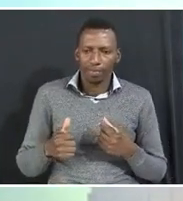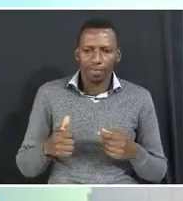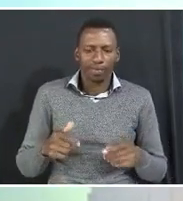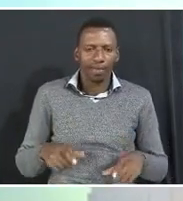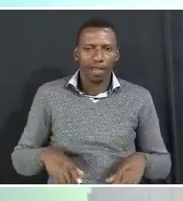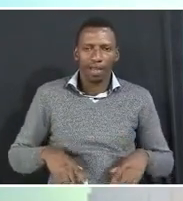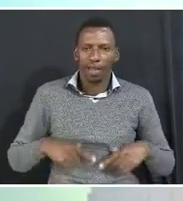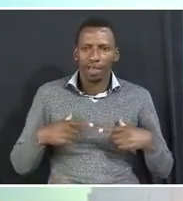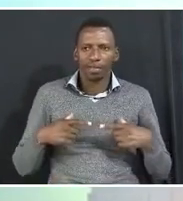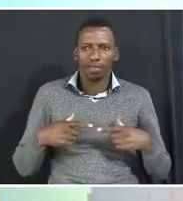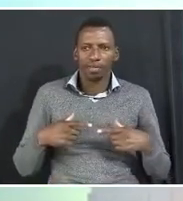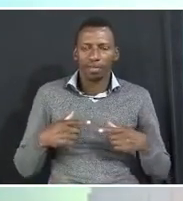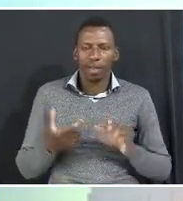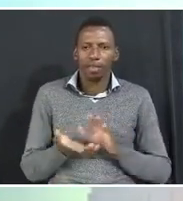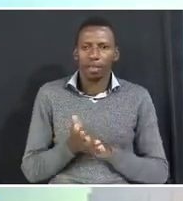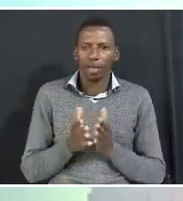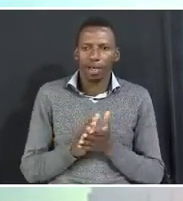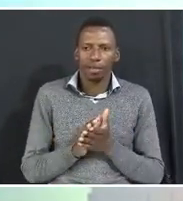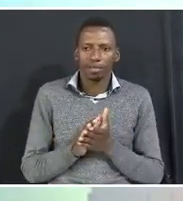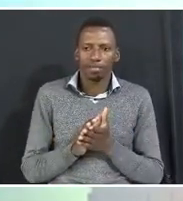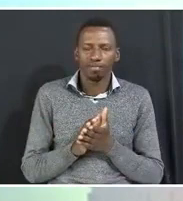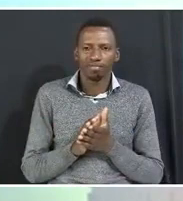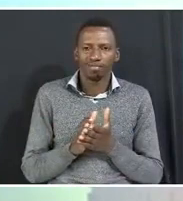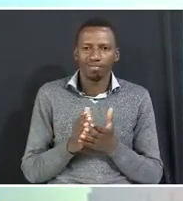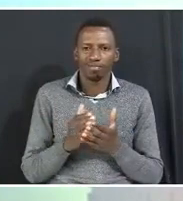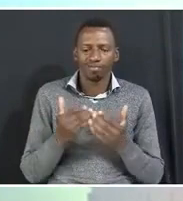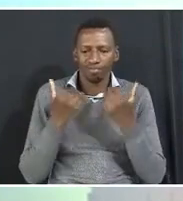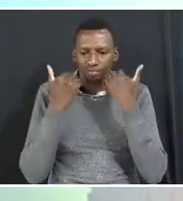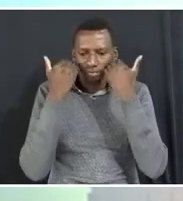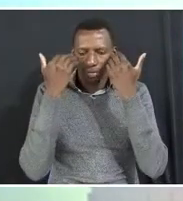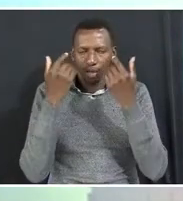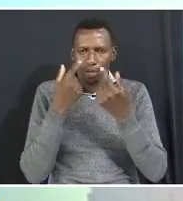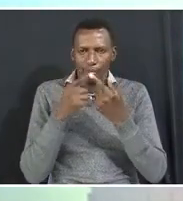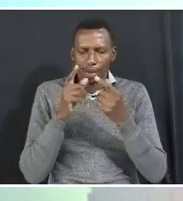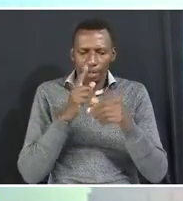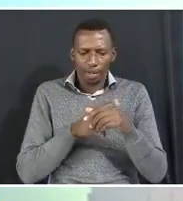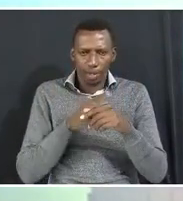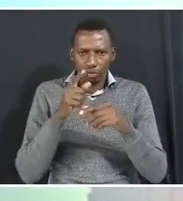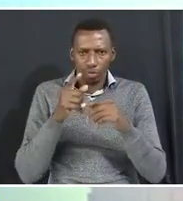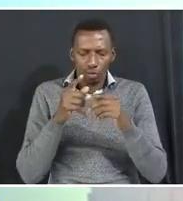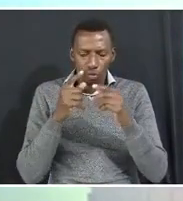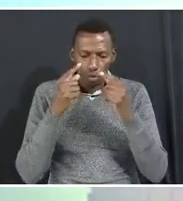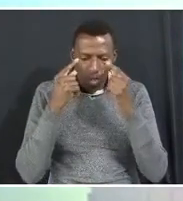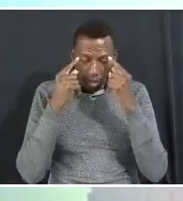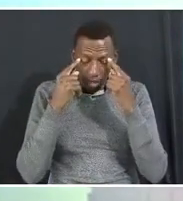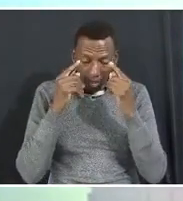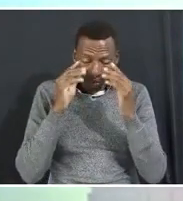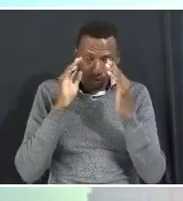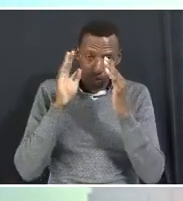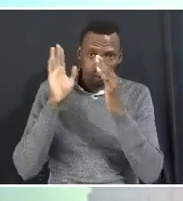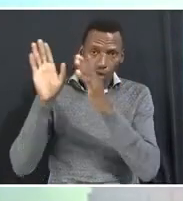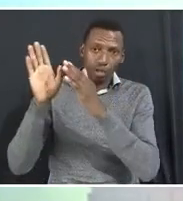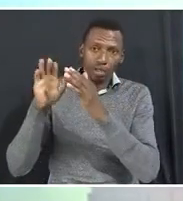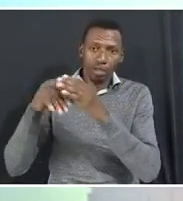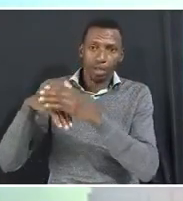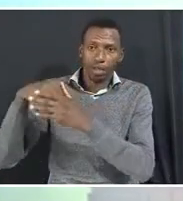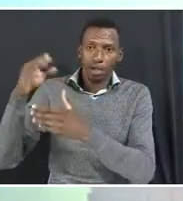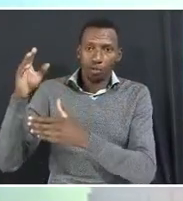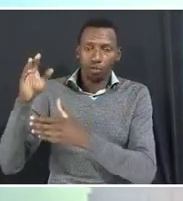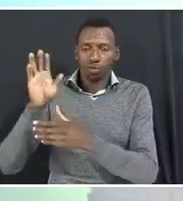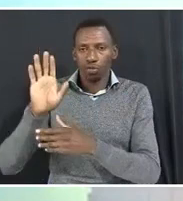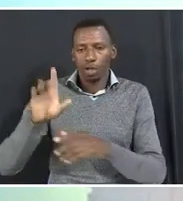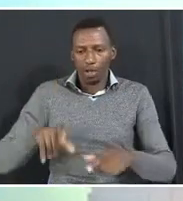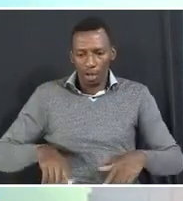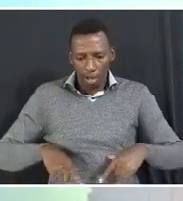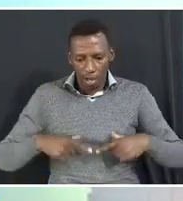depressing. But when you turn your sight out, you begin to have a fulfilled